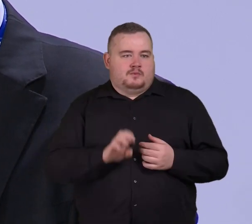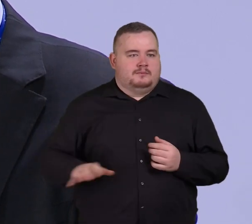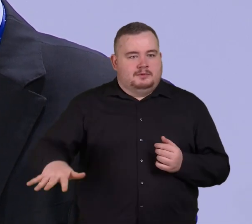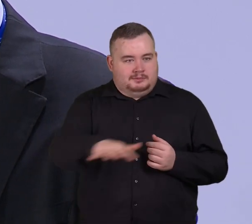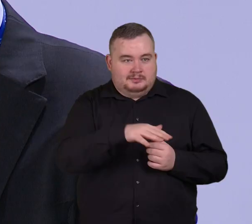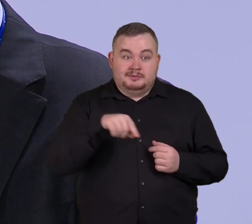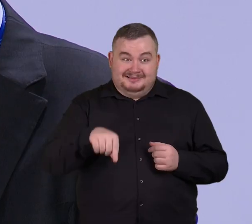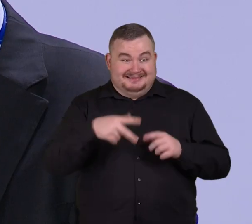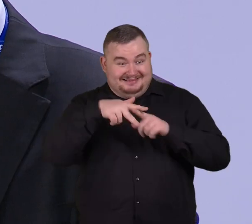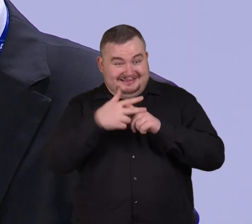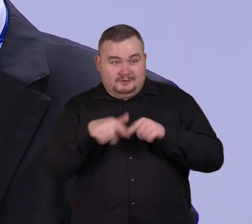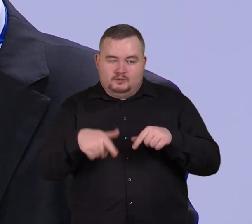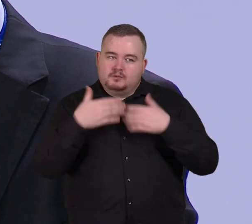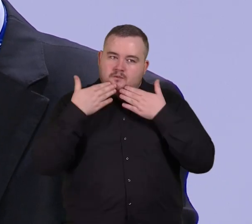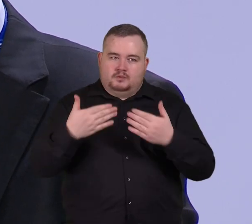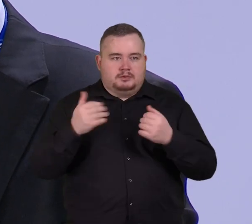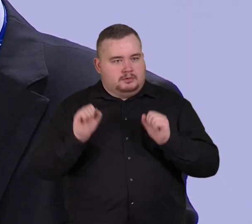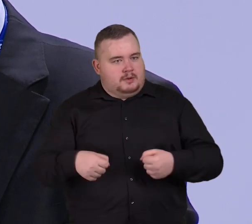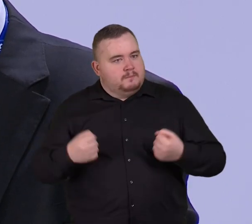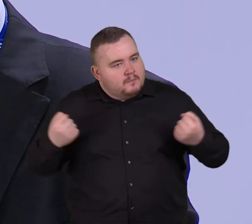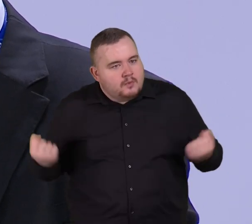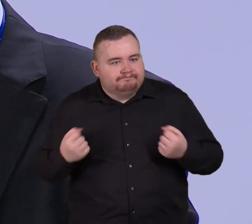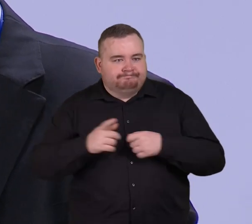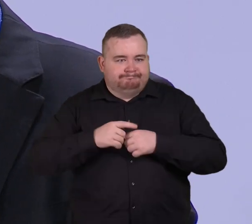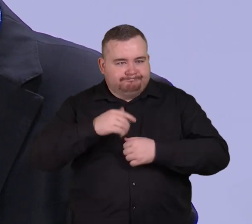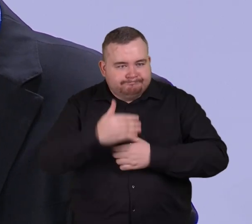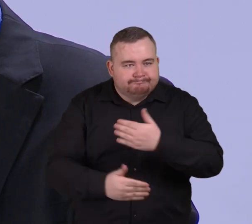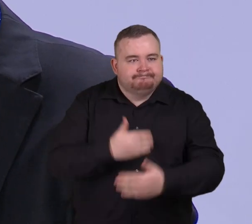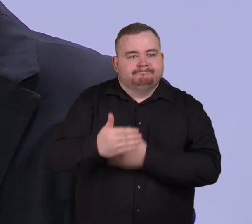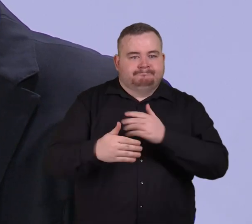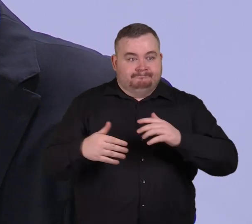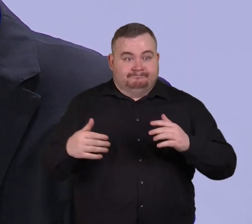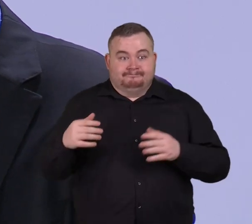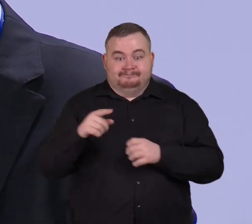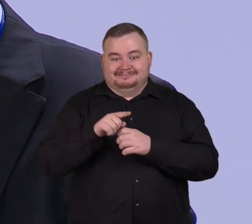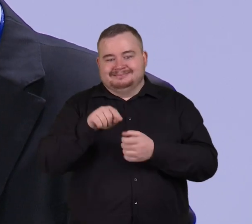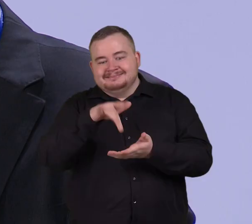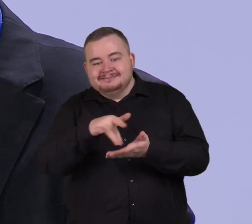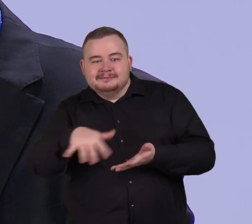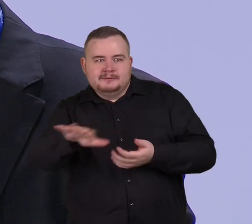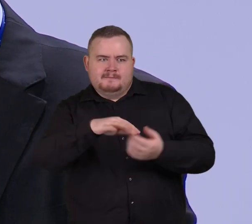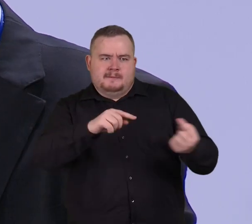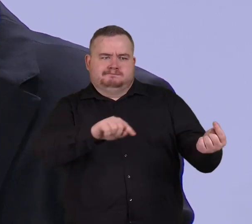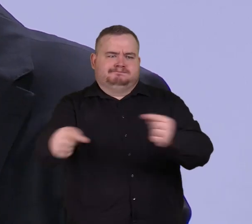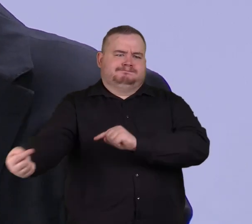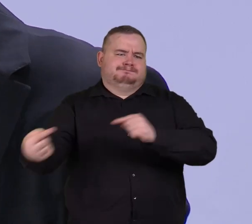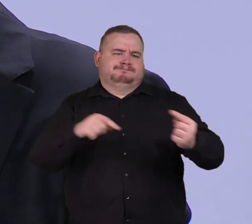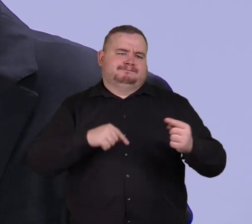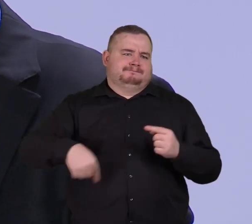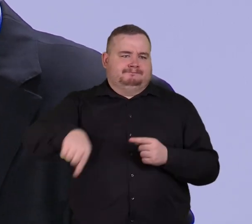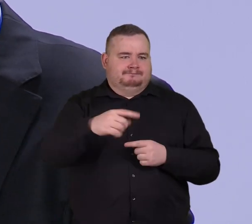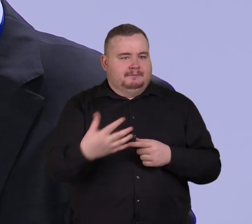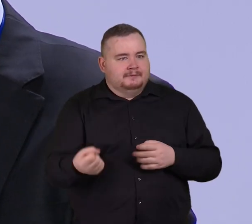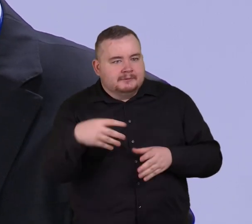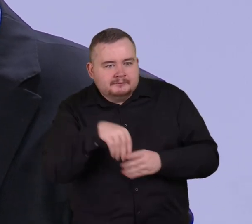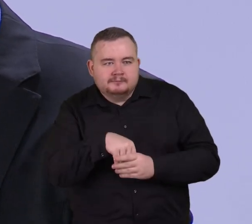principle and participation, and a tool which is based on a local strategical process. Let me